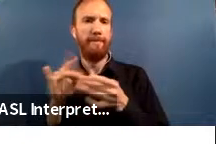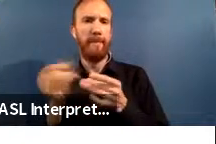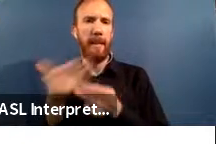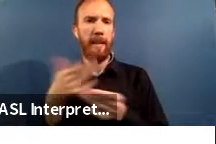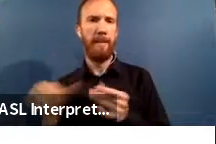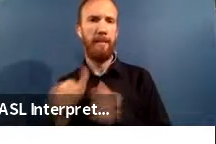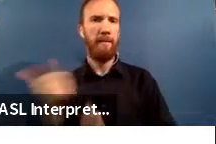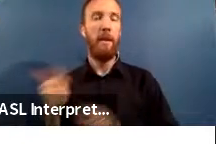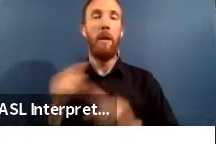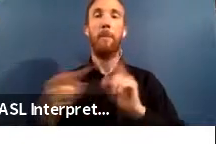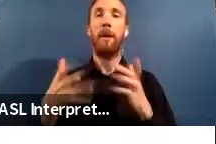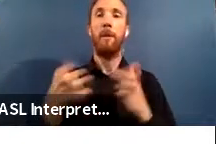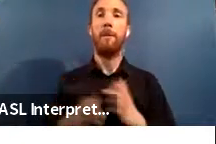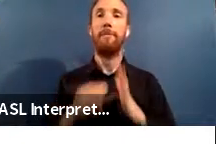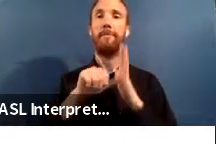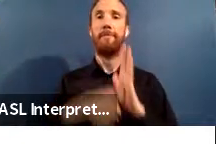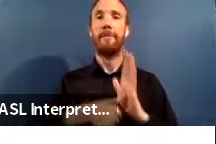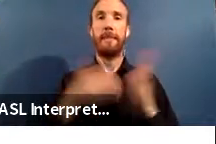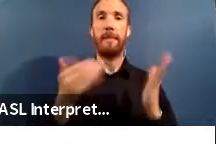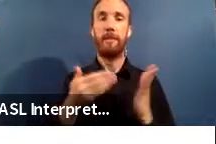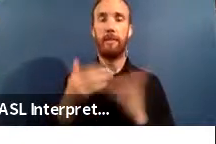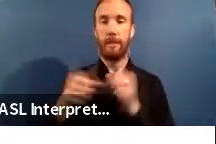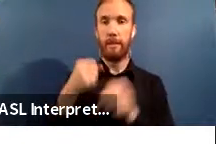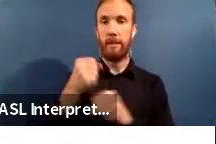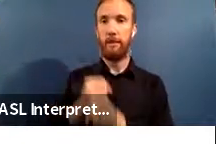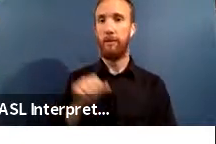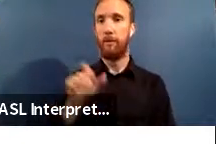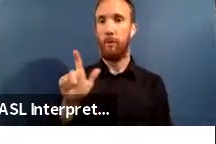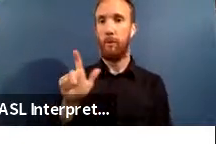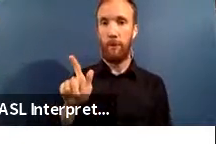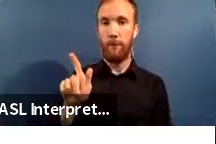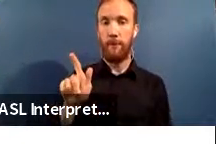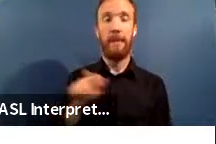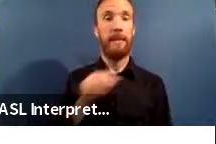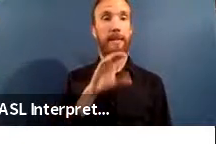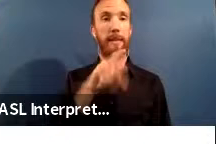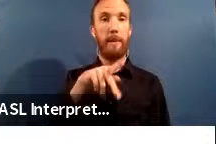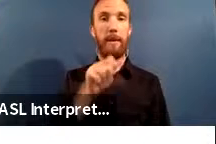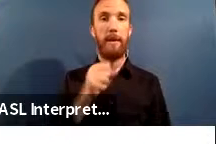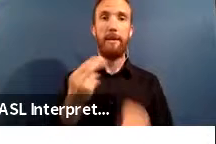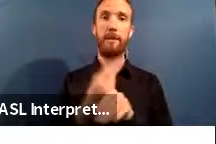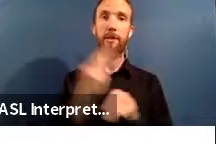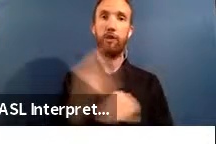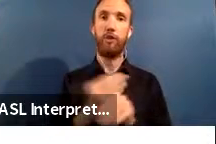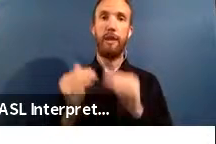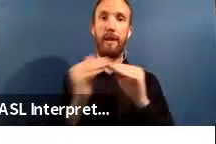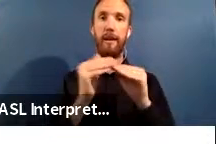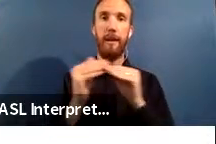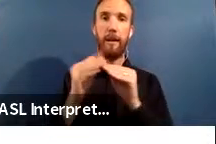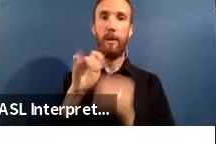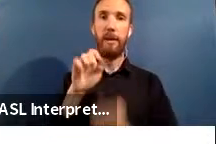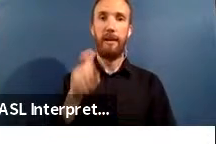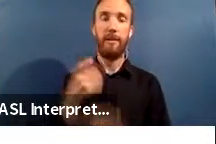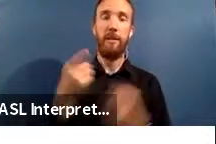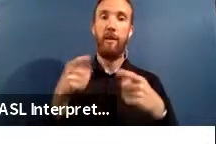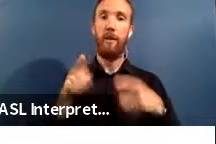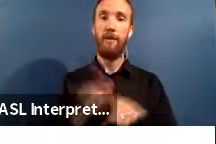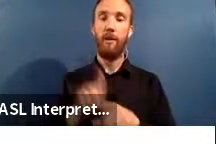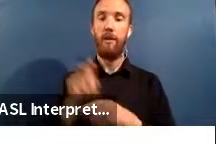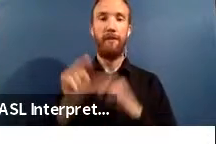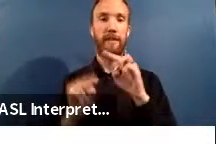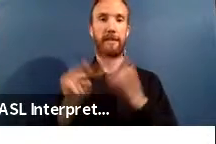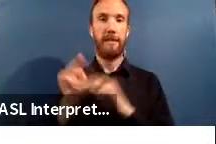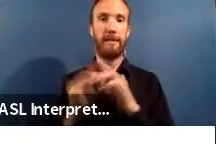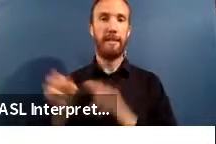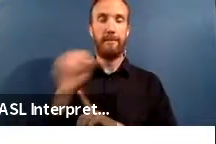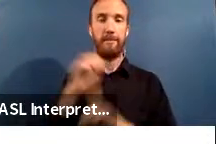here is in fiscal year 21, CPS utilized the equity index as well as facility condition index data to